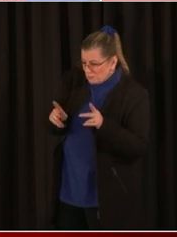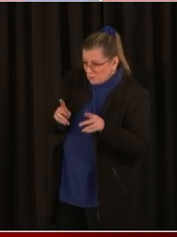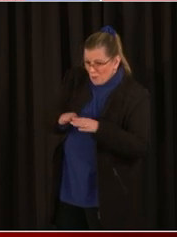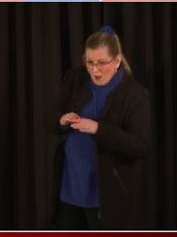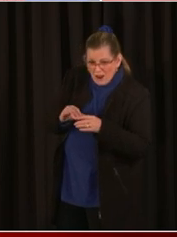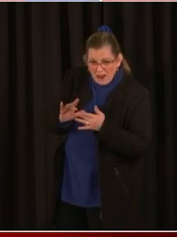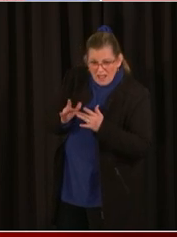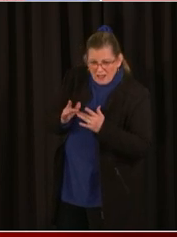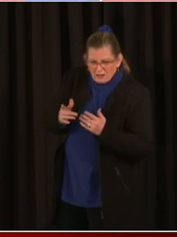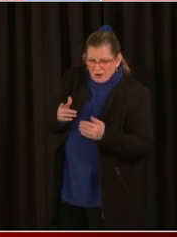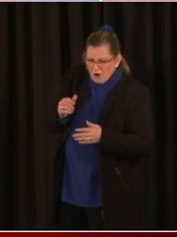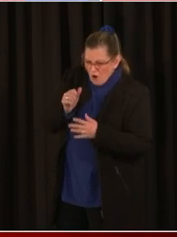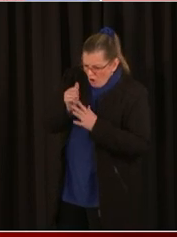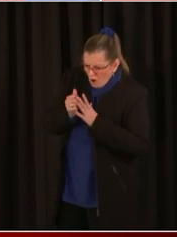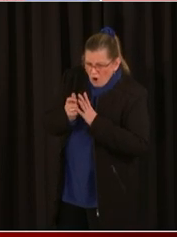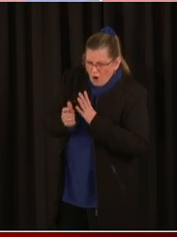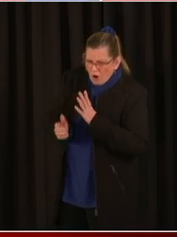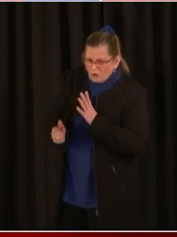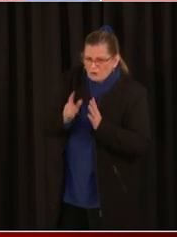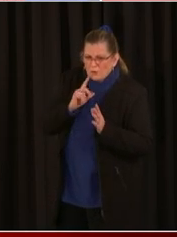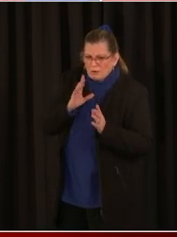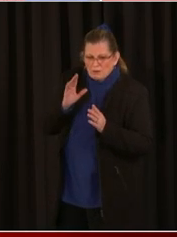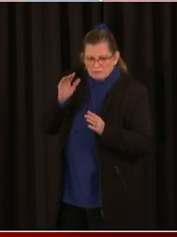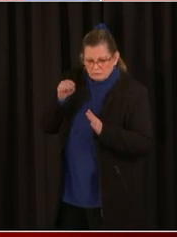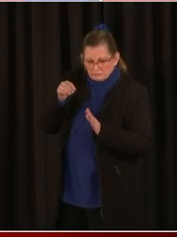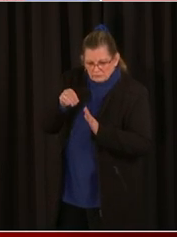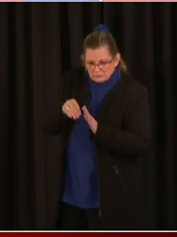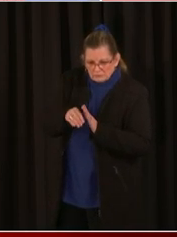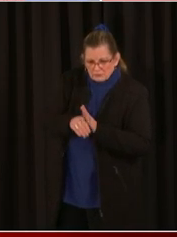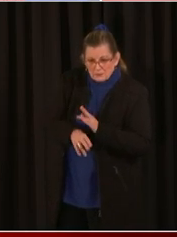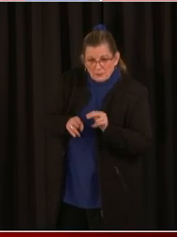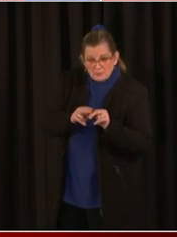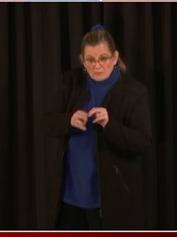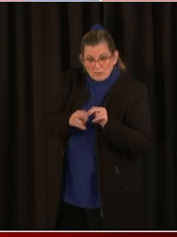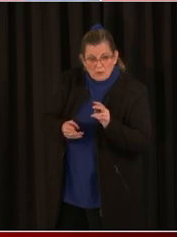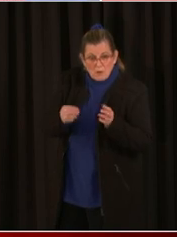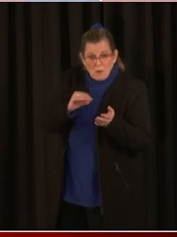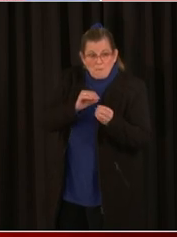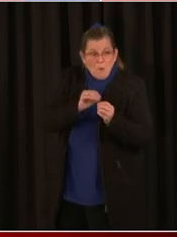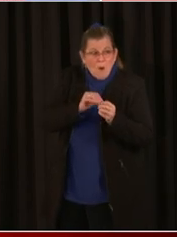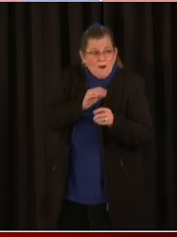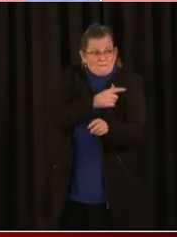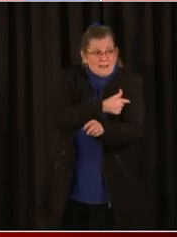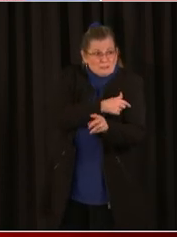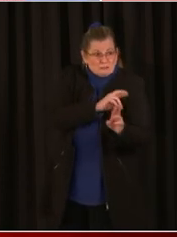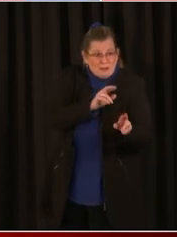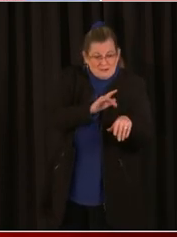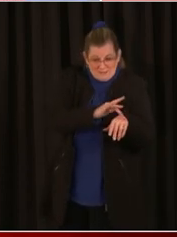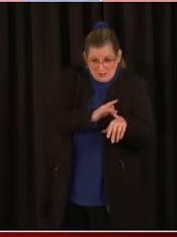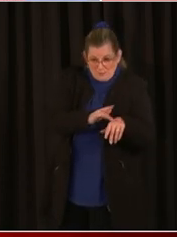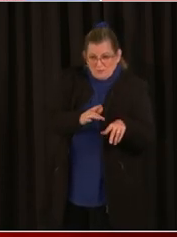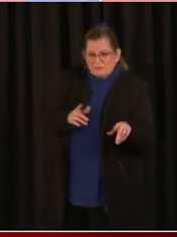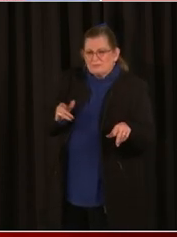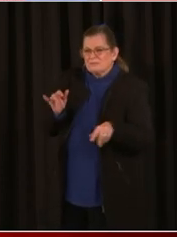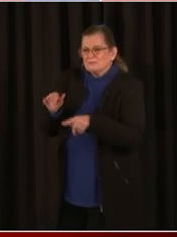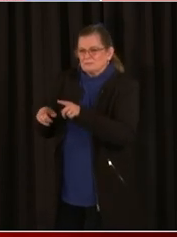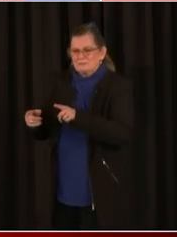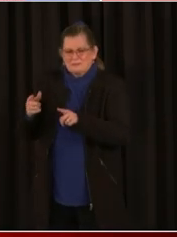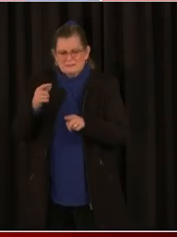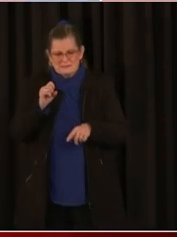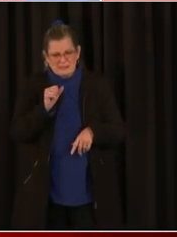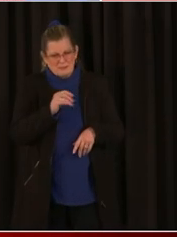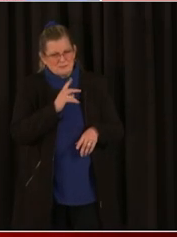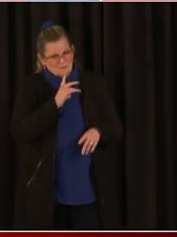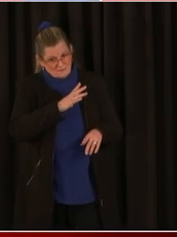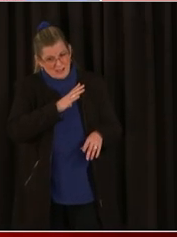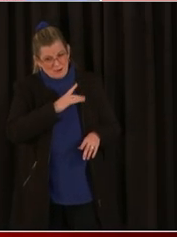of frustrations will diminish as more vaccine becomes available. Let me ask you this, because there's one gentleman in particular I'm thinking about. He calls and